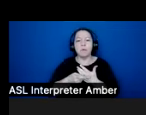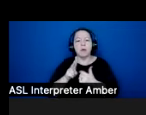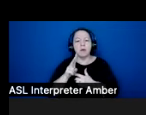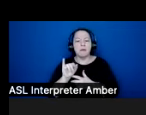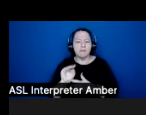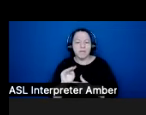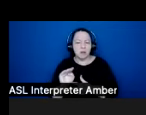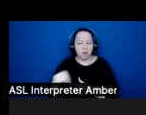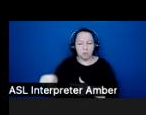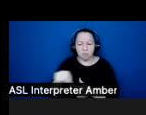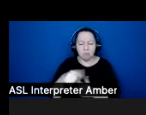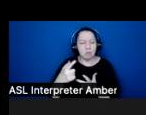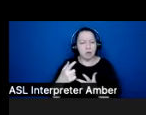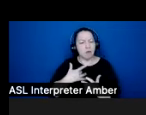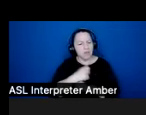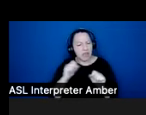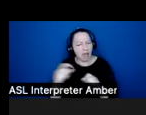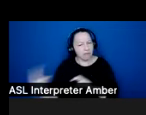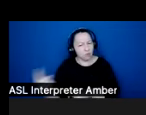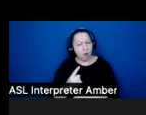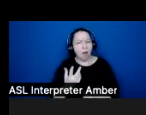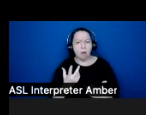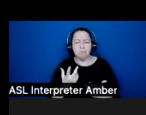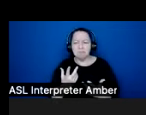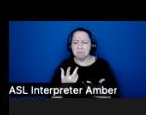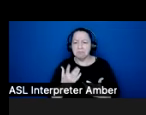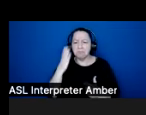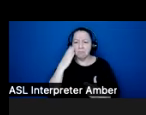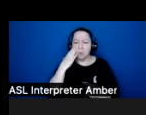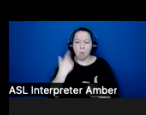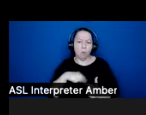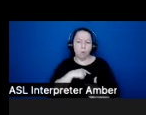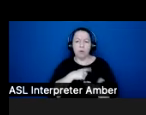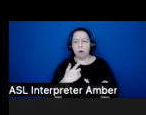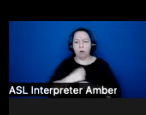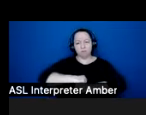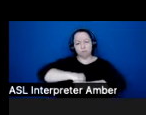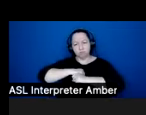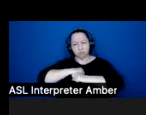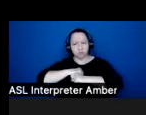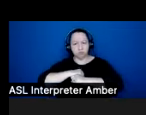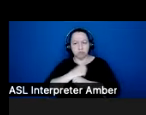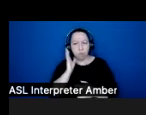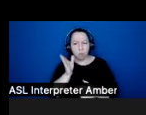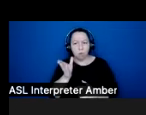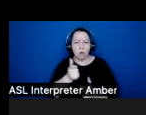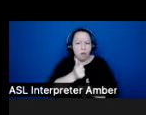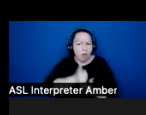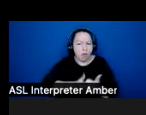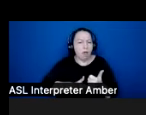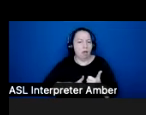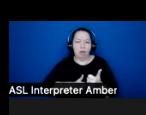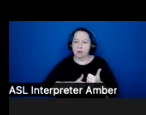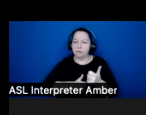to come, and that they know that we are protecting them at every step of the way.